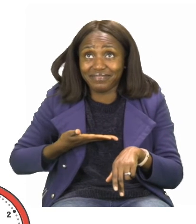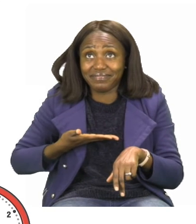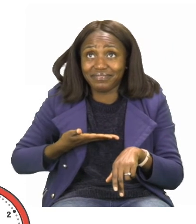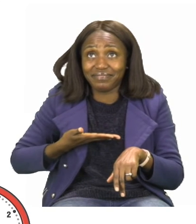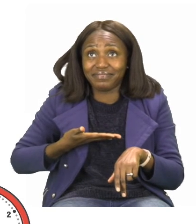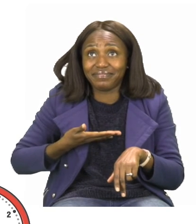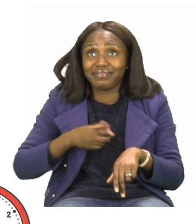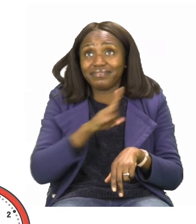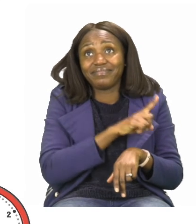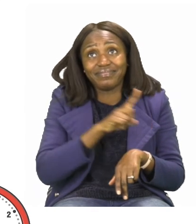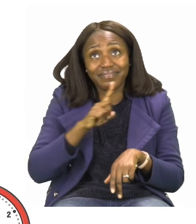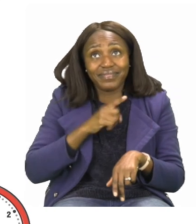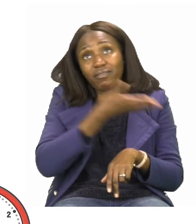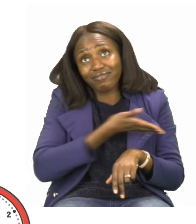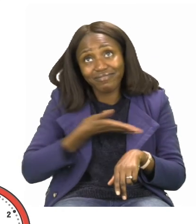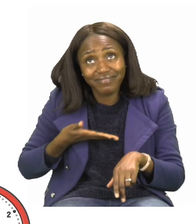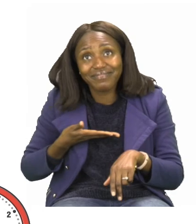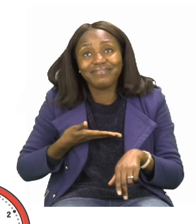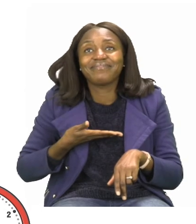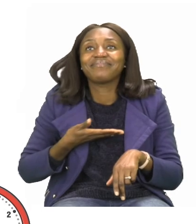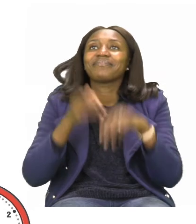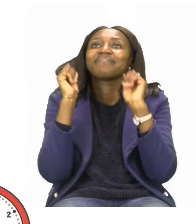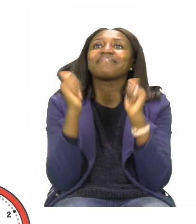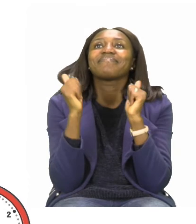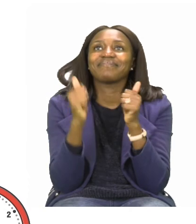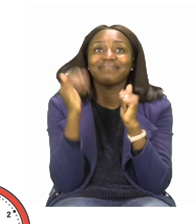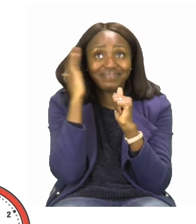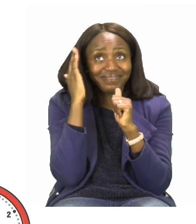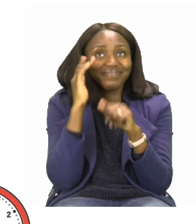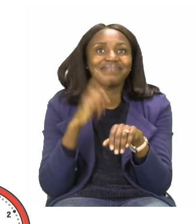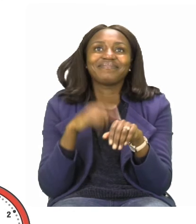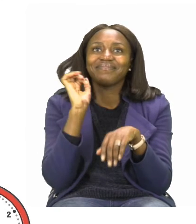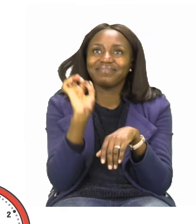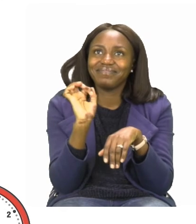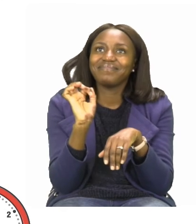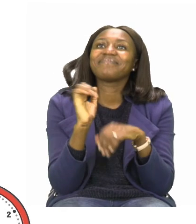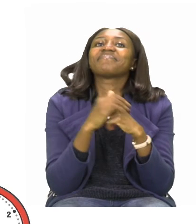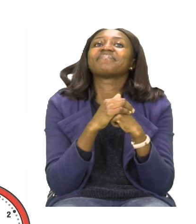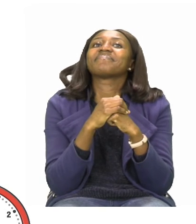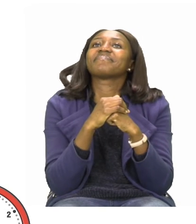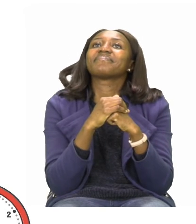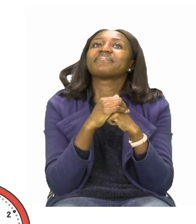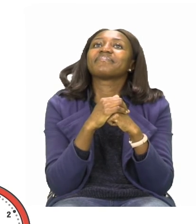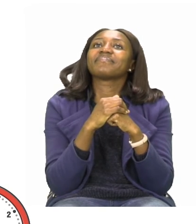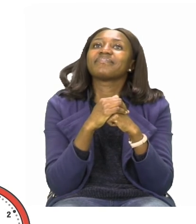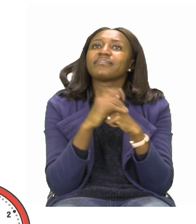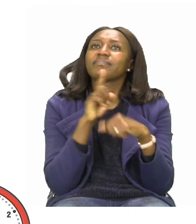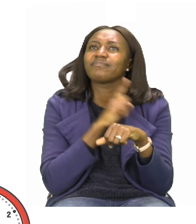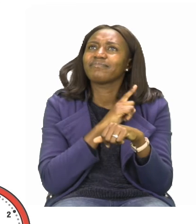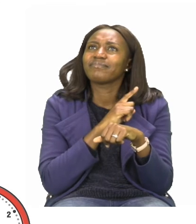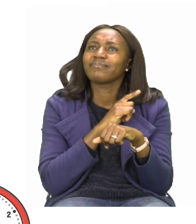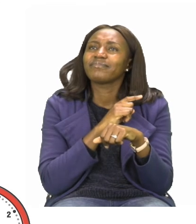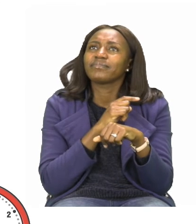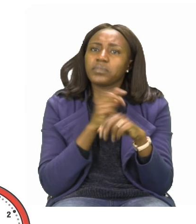12:30, good job. So you now know your time. It is 11:30 because the small hand